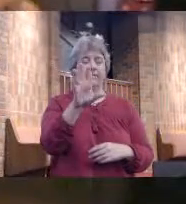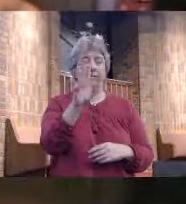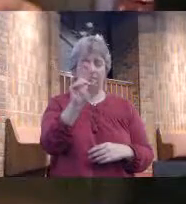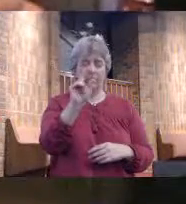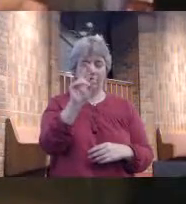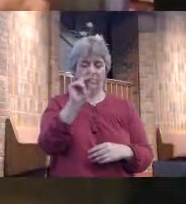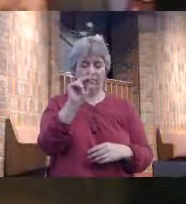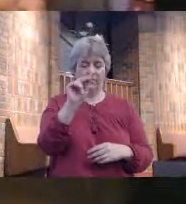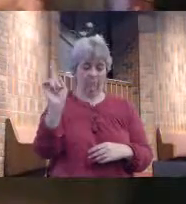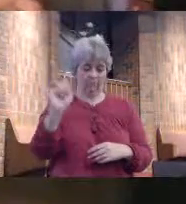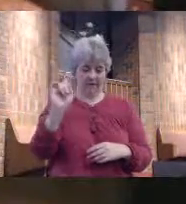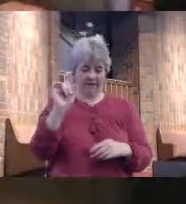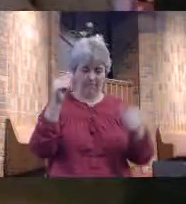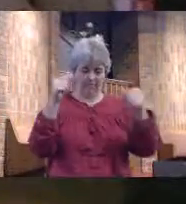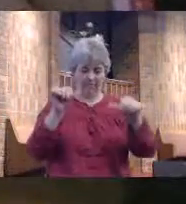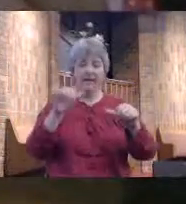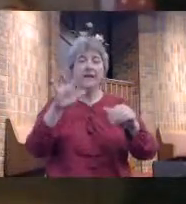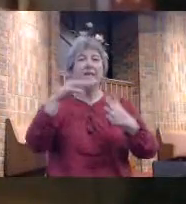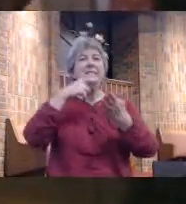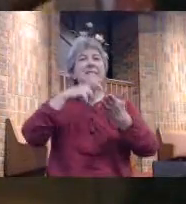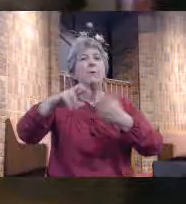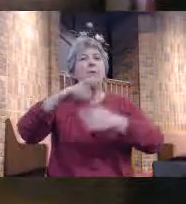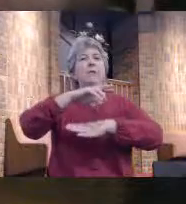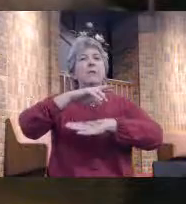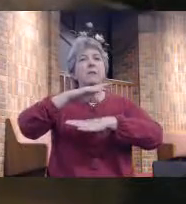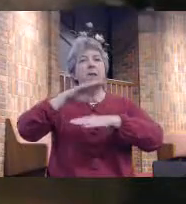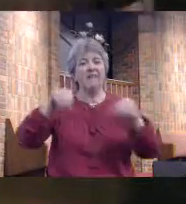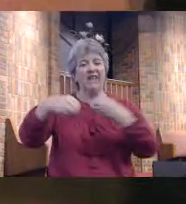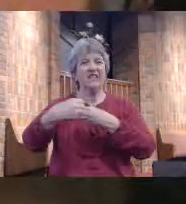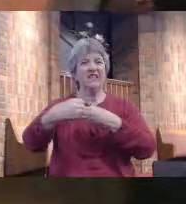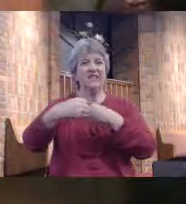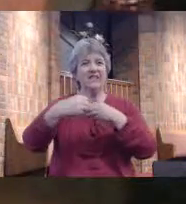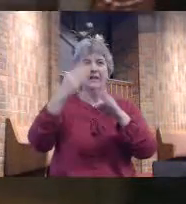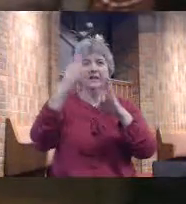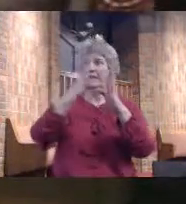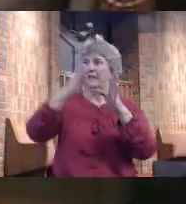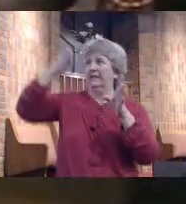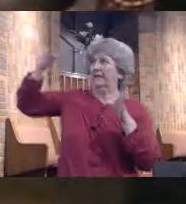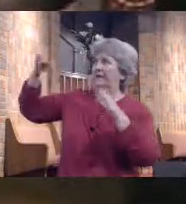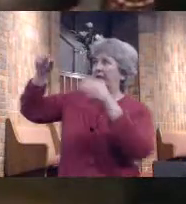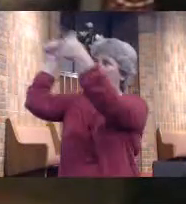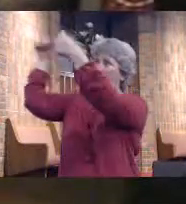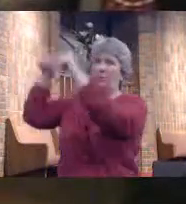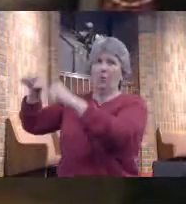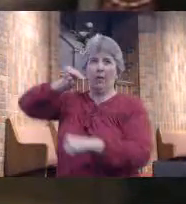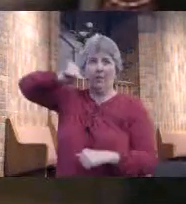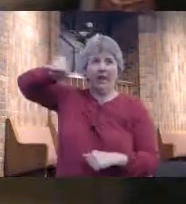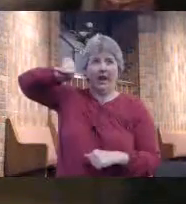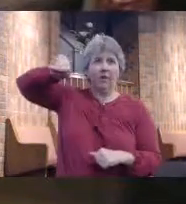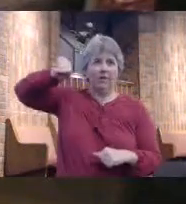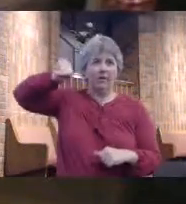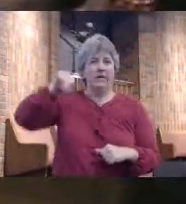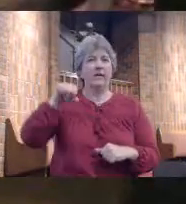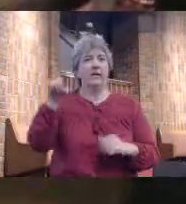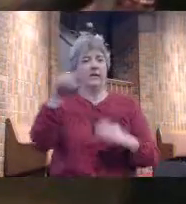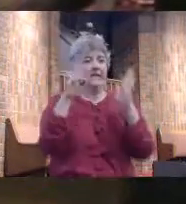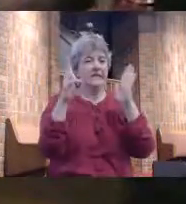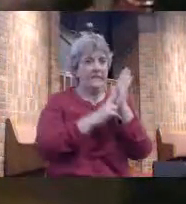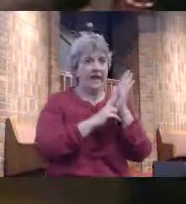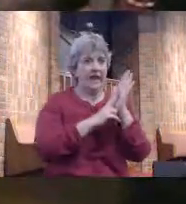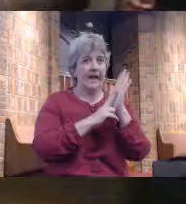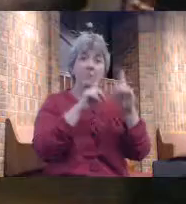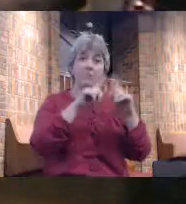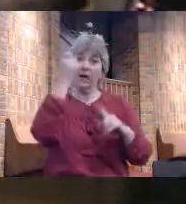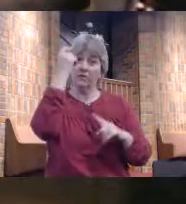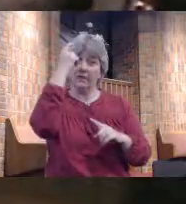across from the secretary's office, on the sign-up board. Make sure that you sign that list. Your name will have to be